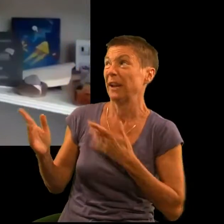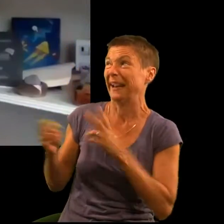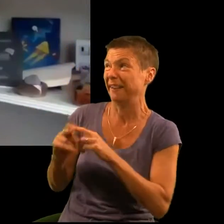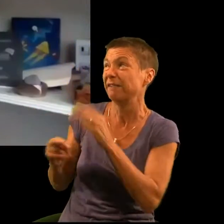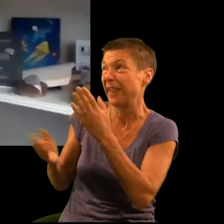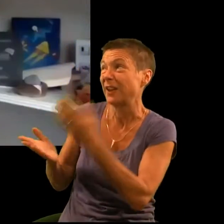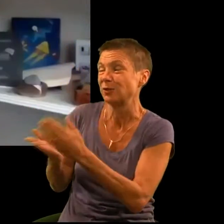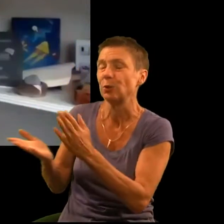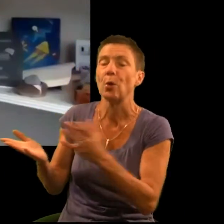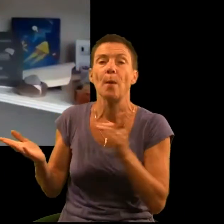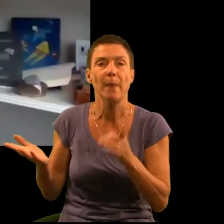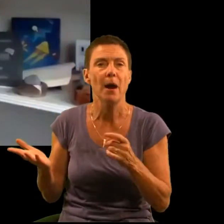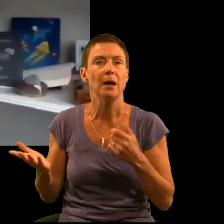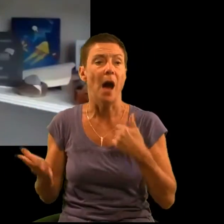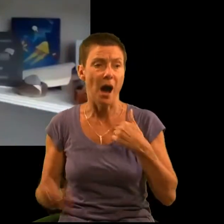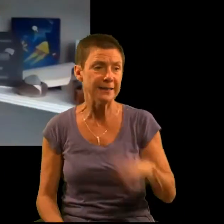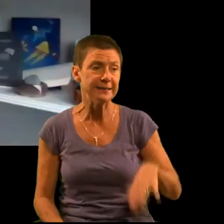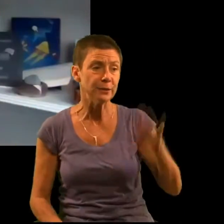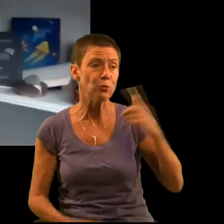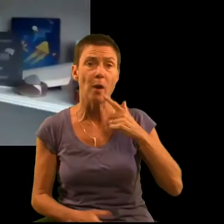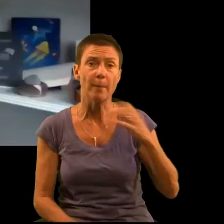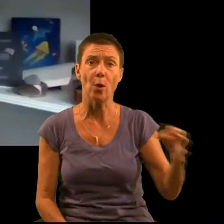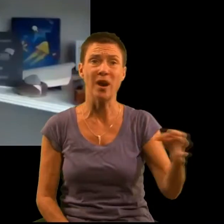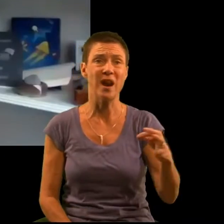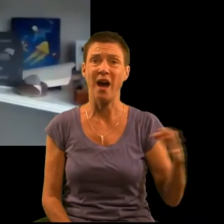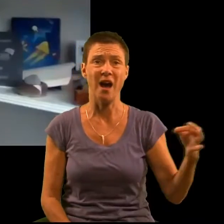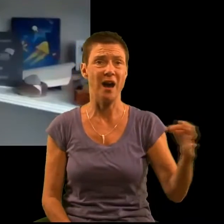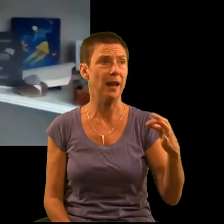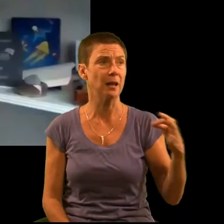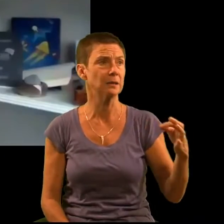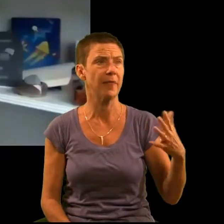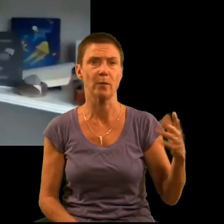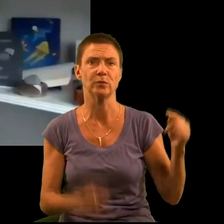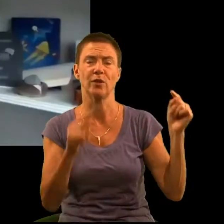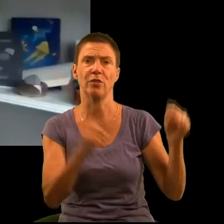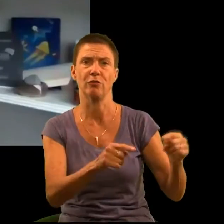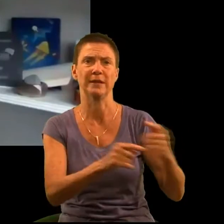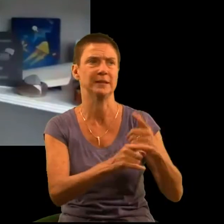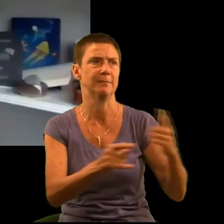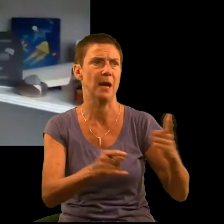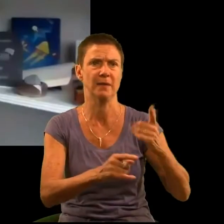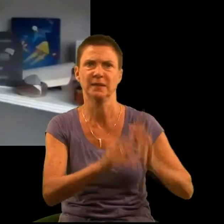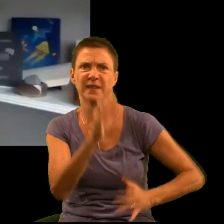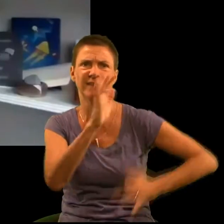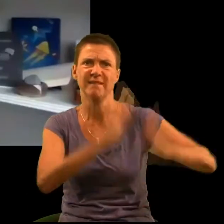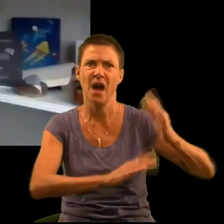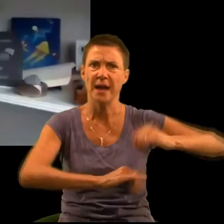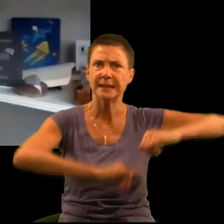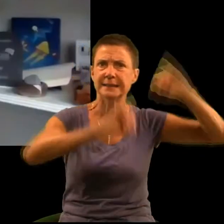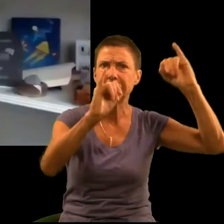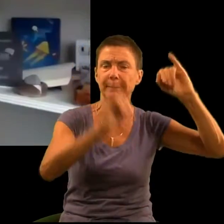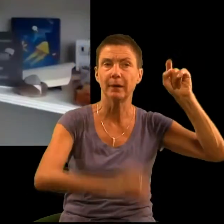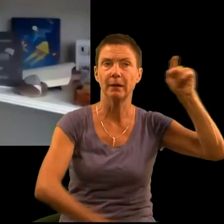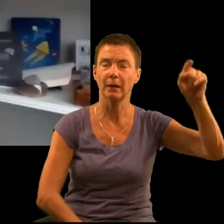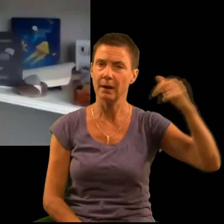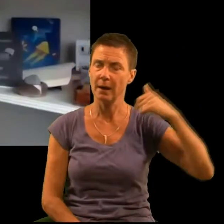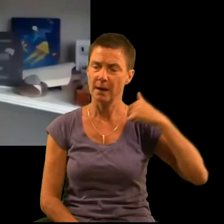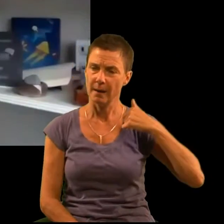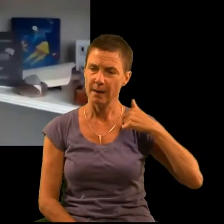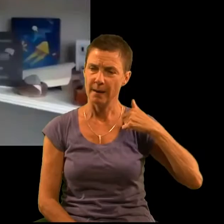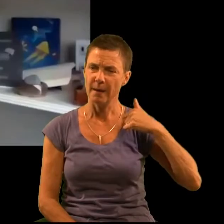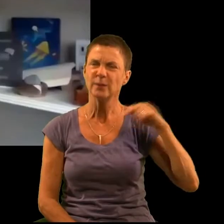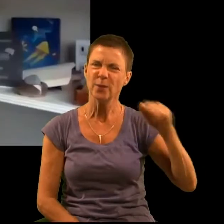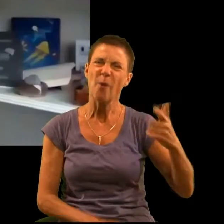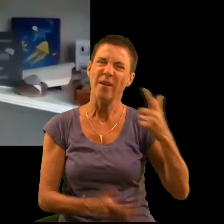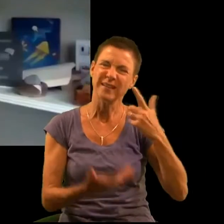to. and I didn't grow up on an island that was sort of threatened by this fire demon. But what I do